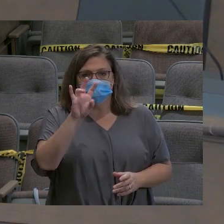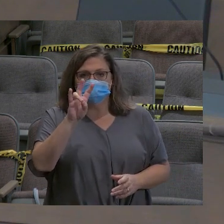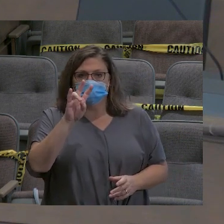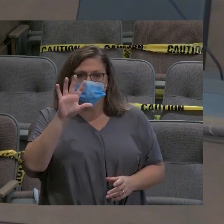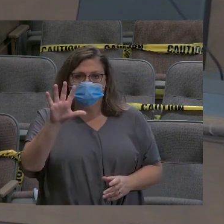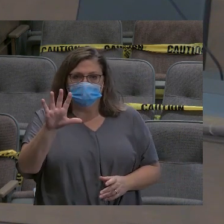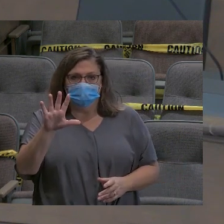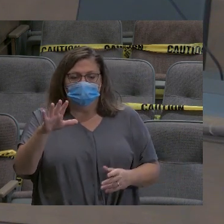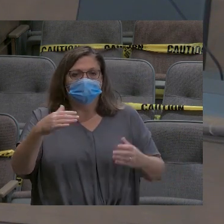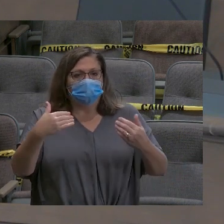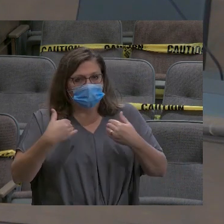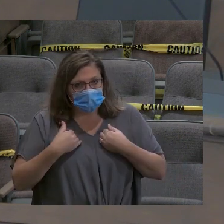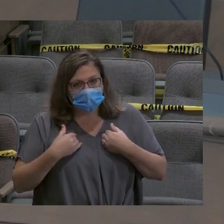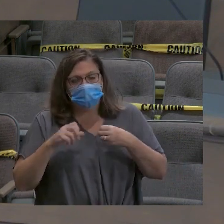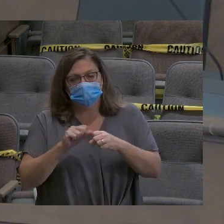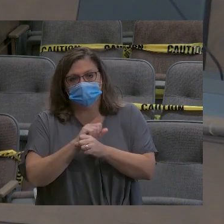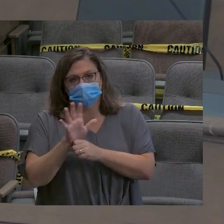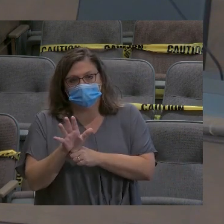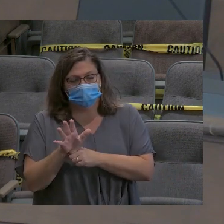80,575 confirmed cases.